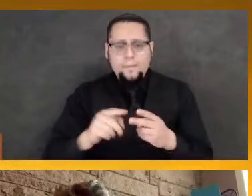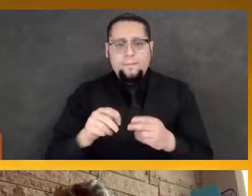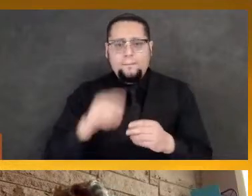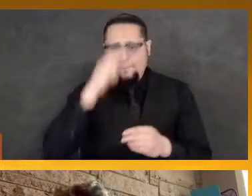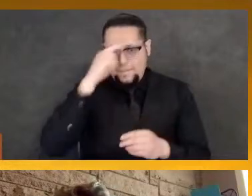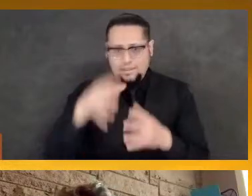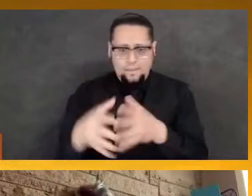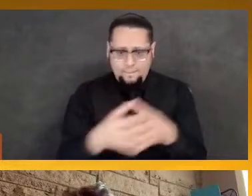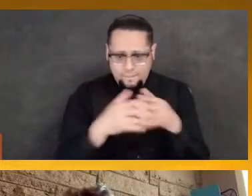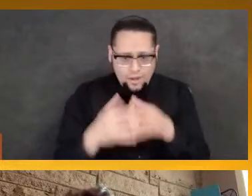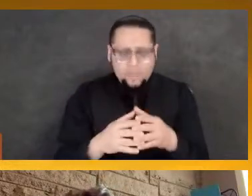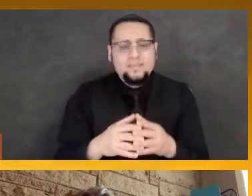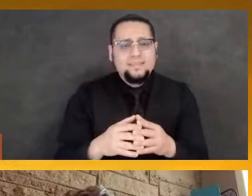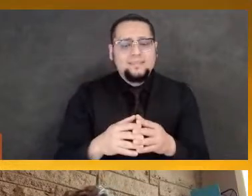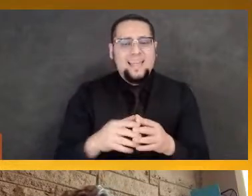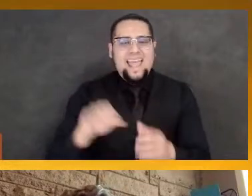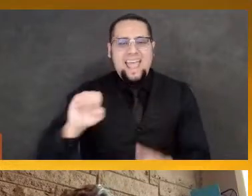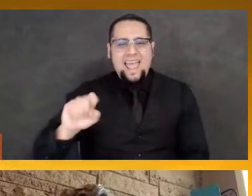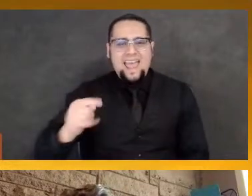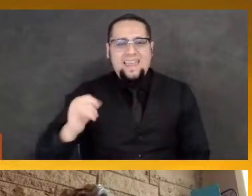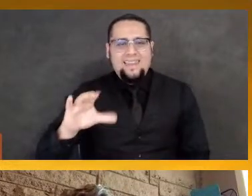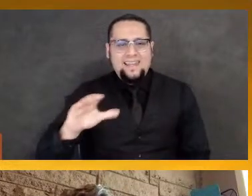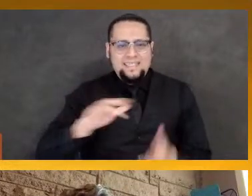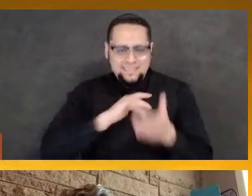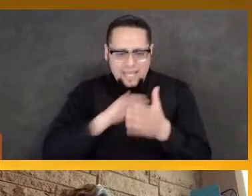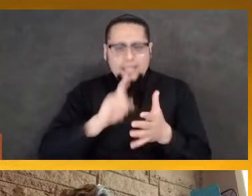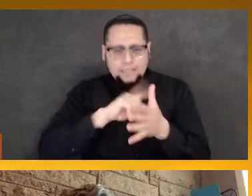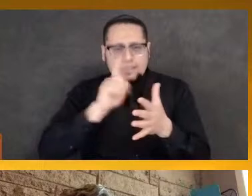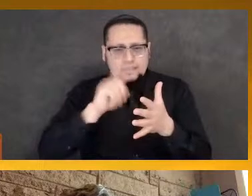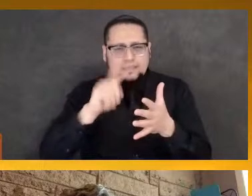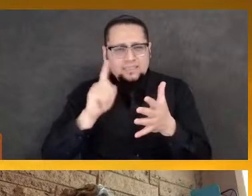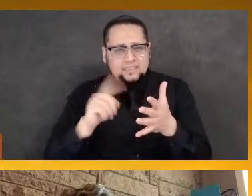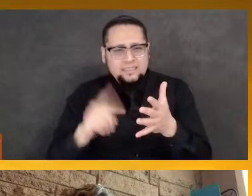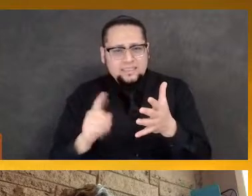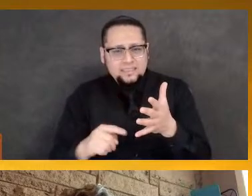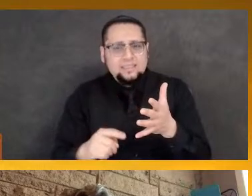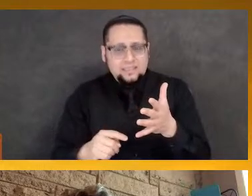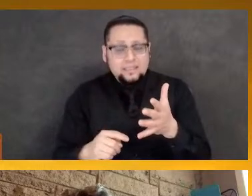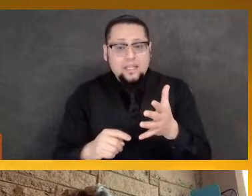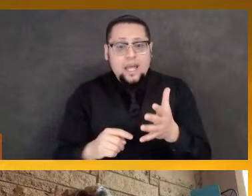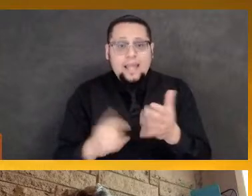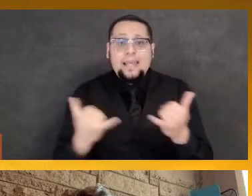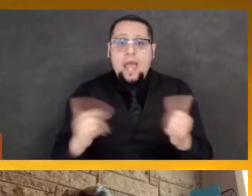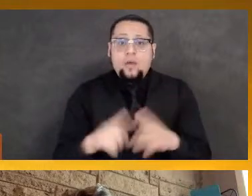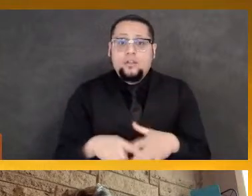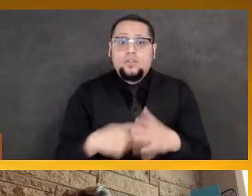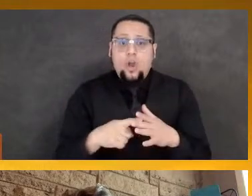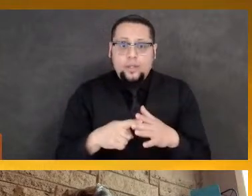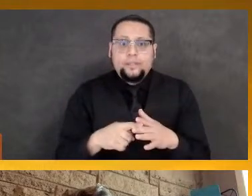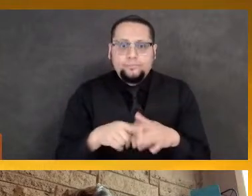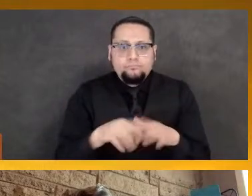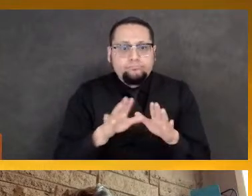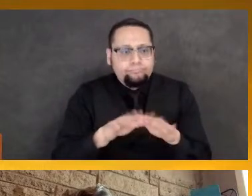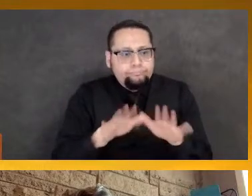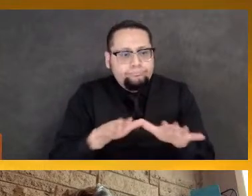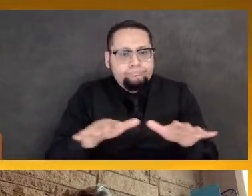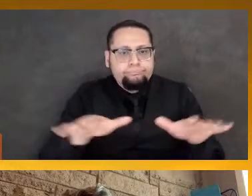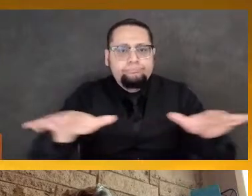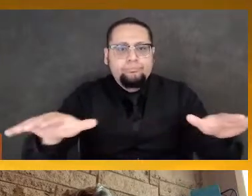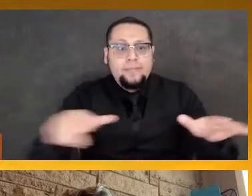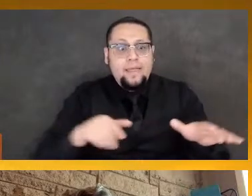All these ethnic studies programs that exist today are beginning to break through that, and that those